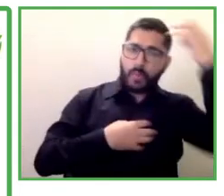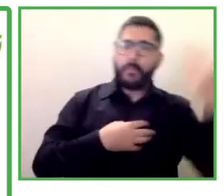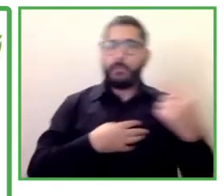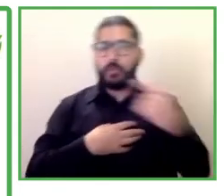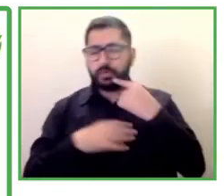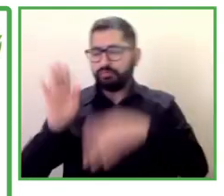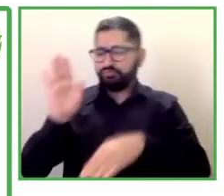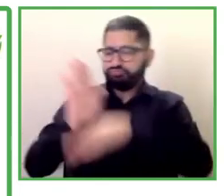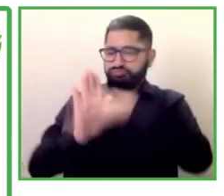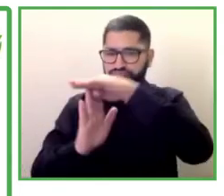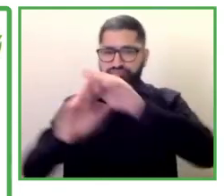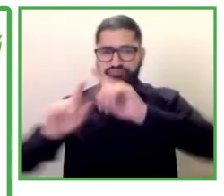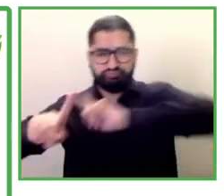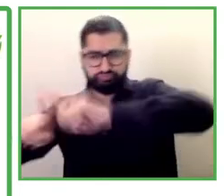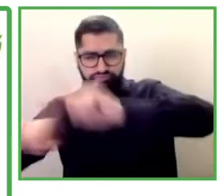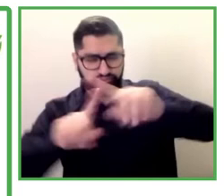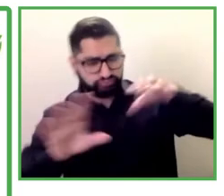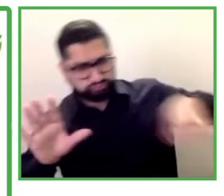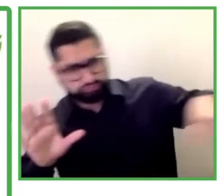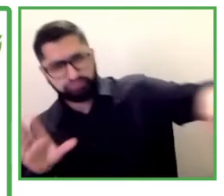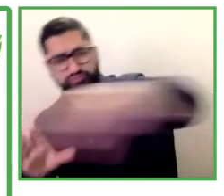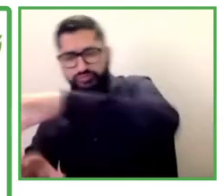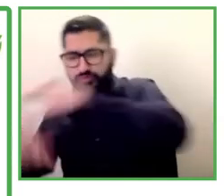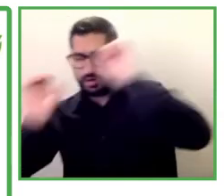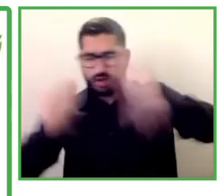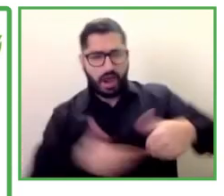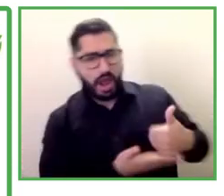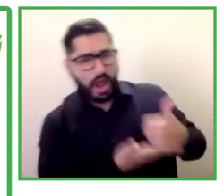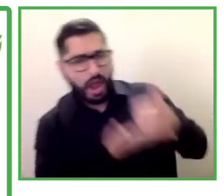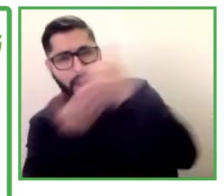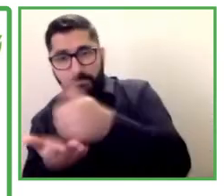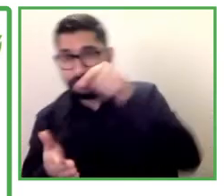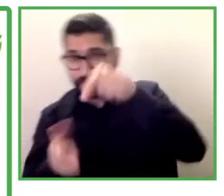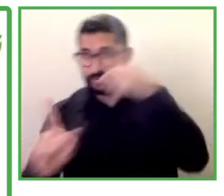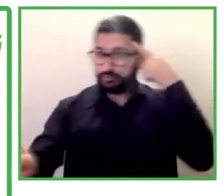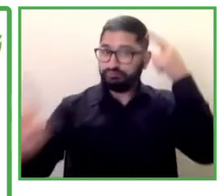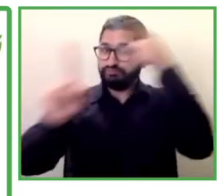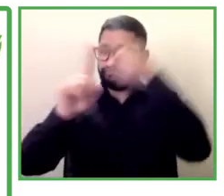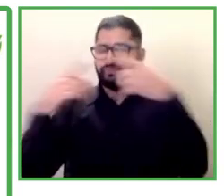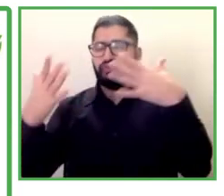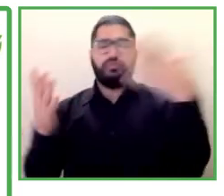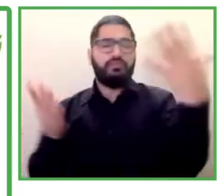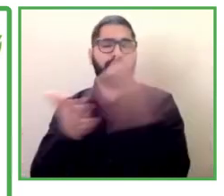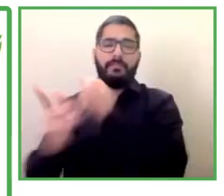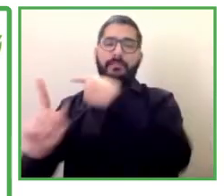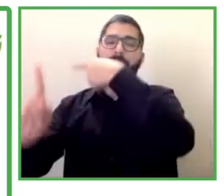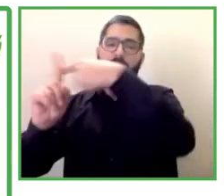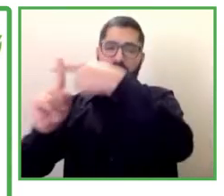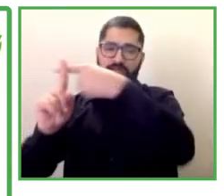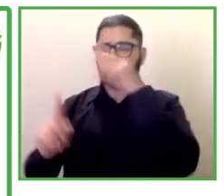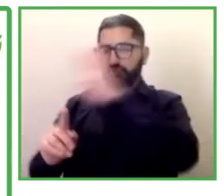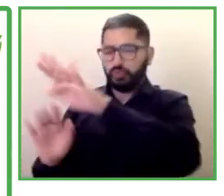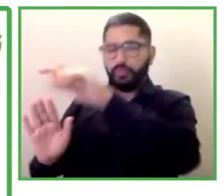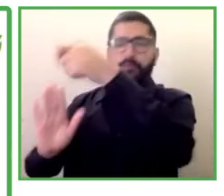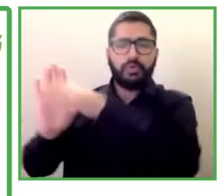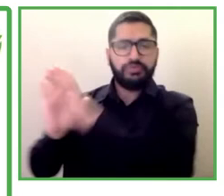policymakers, our champions, the policymakers that we work with, have enacted